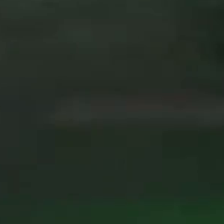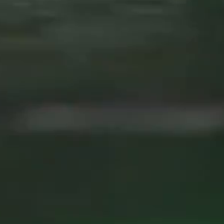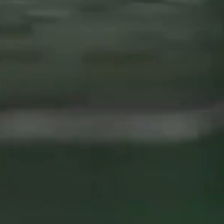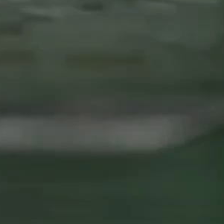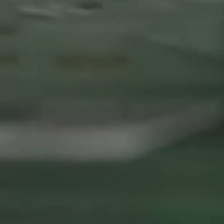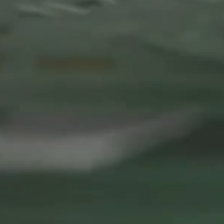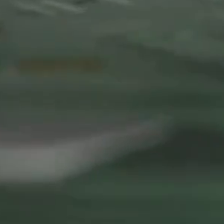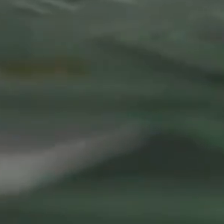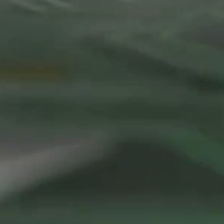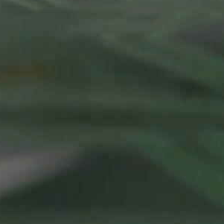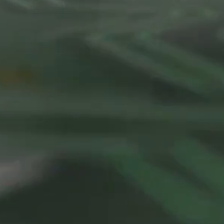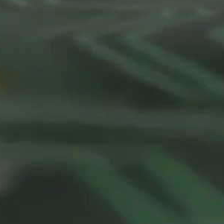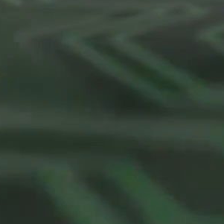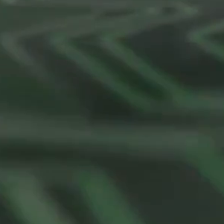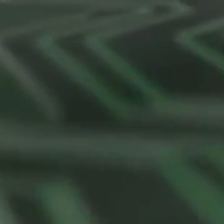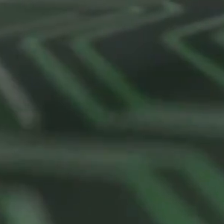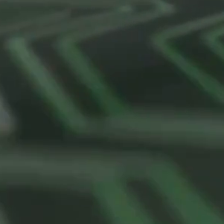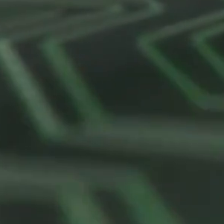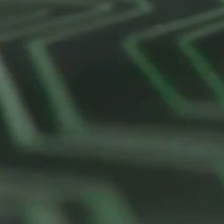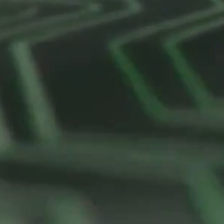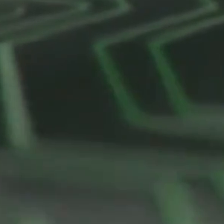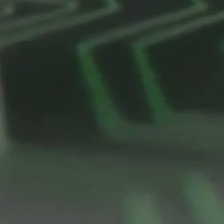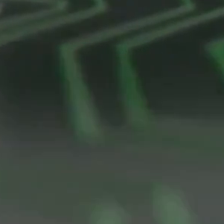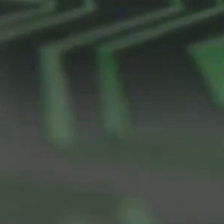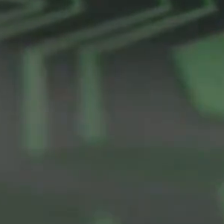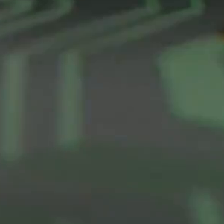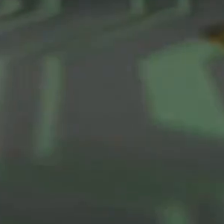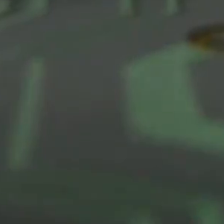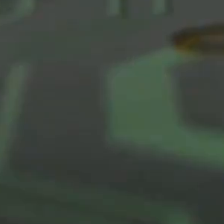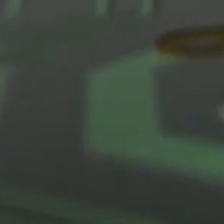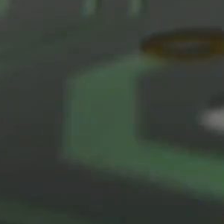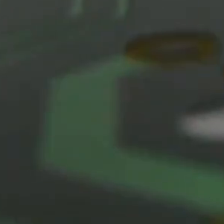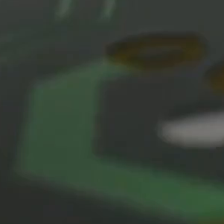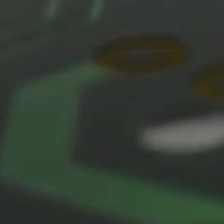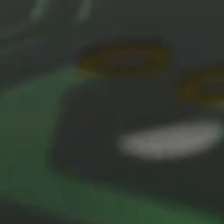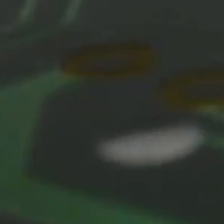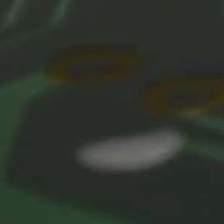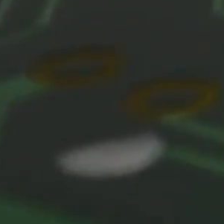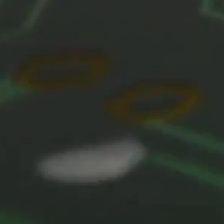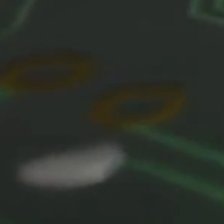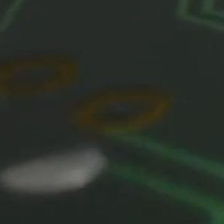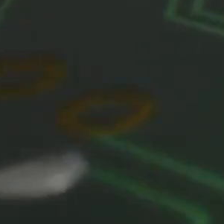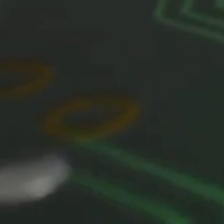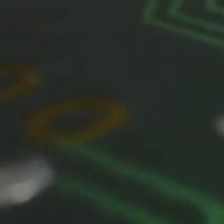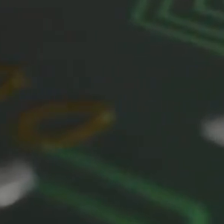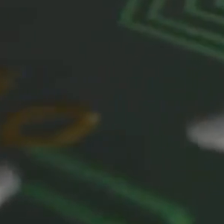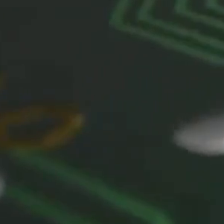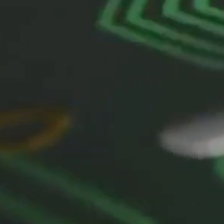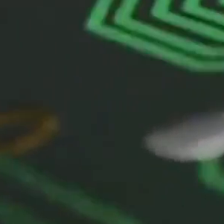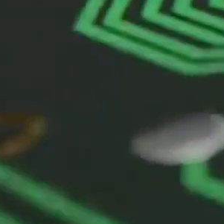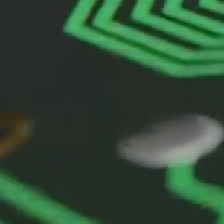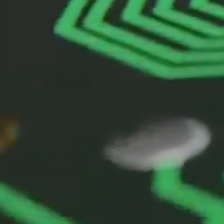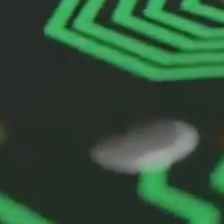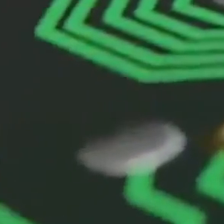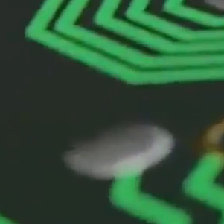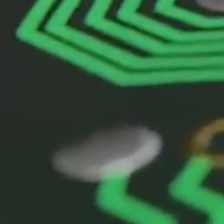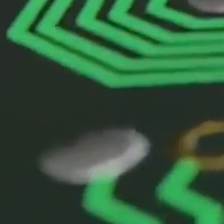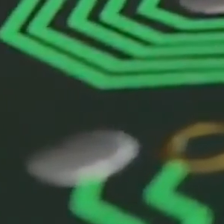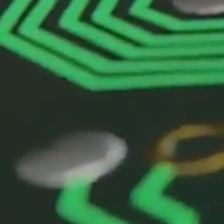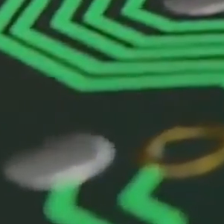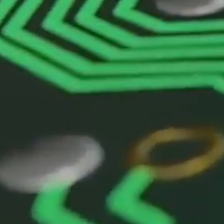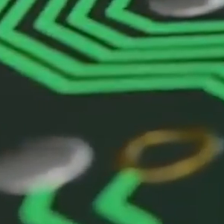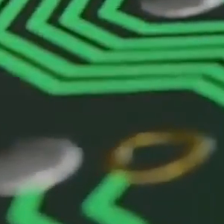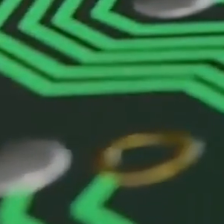The Huawei OpticStream chip is the industry's first ultra-high-speed commercial 7-nanometer optical digital